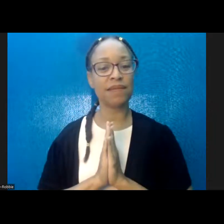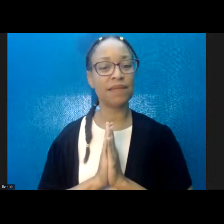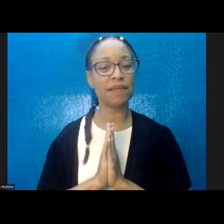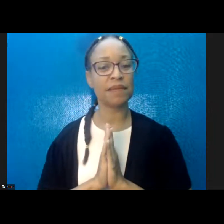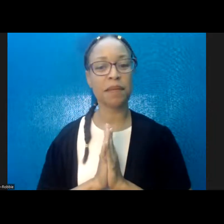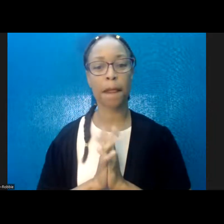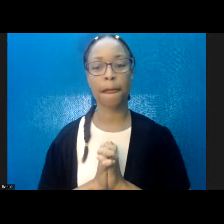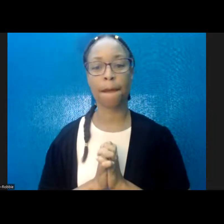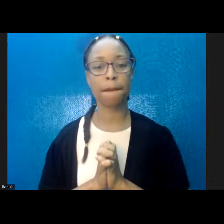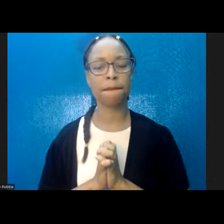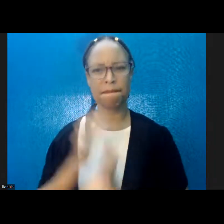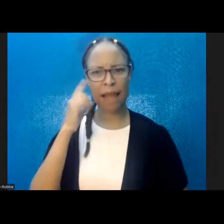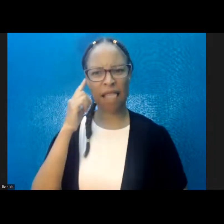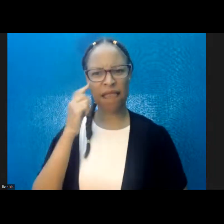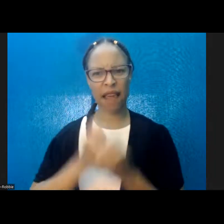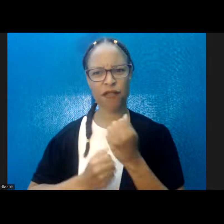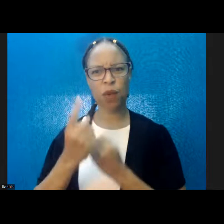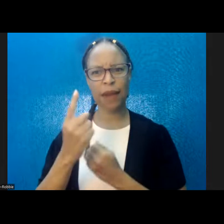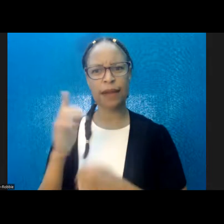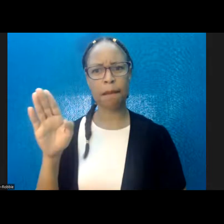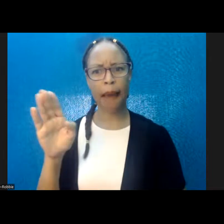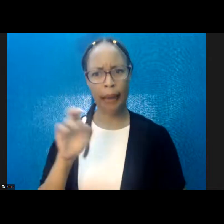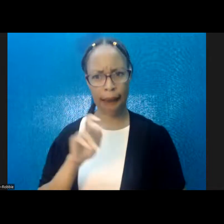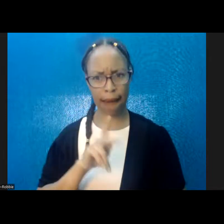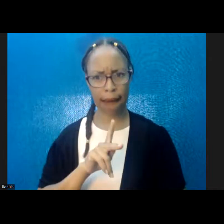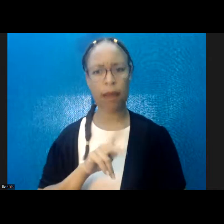I think everybody is back.